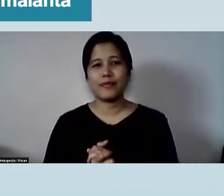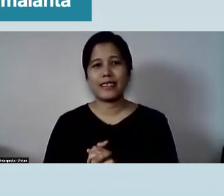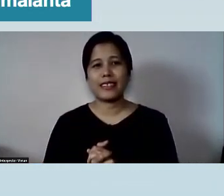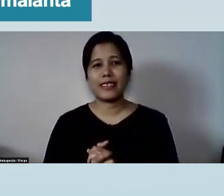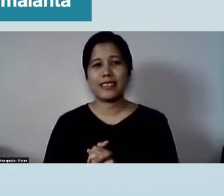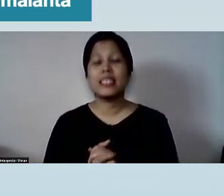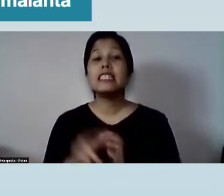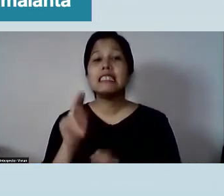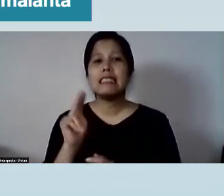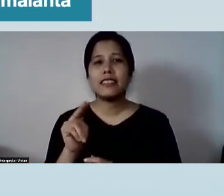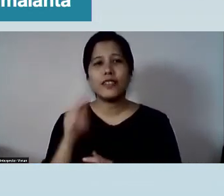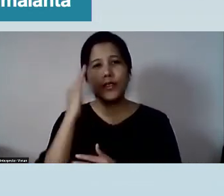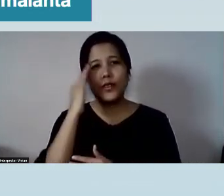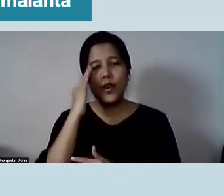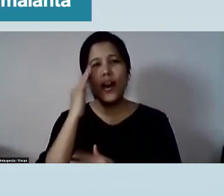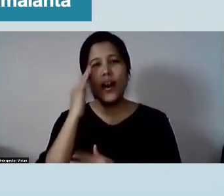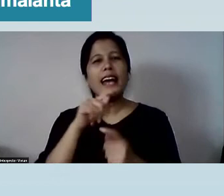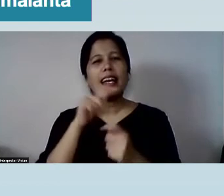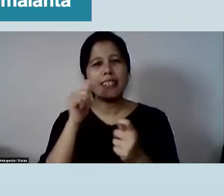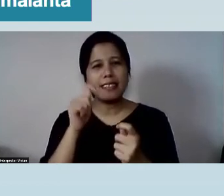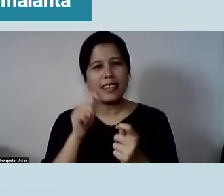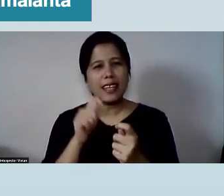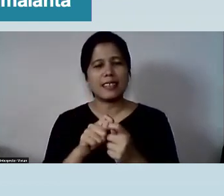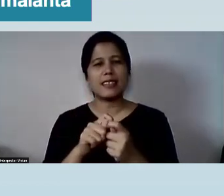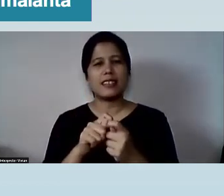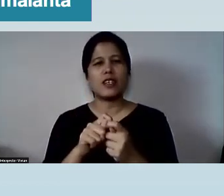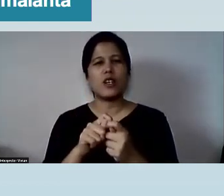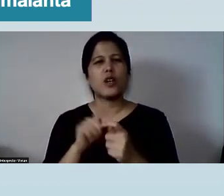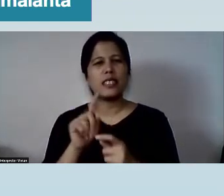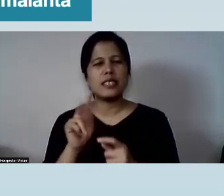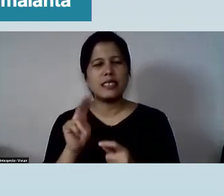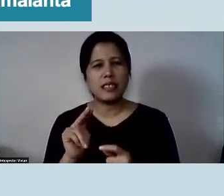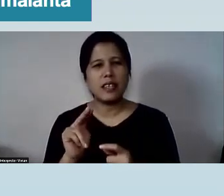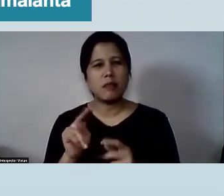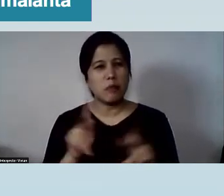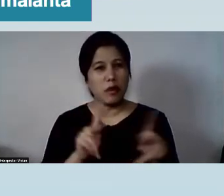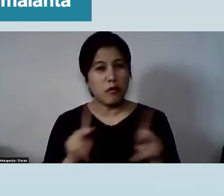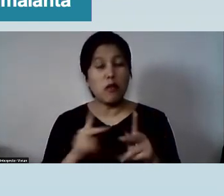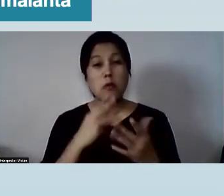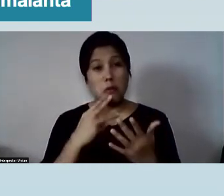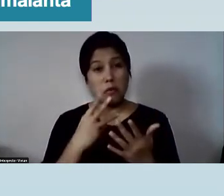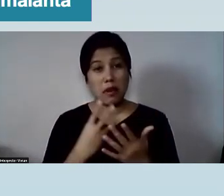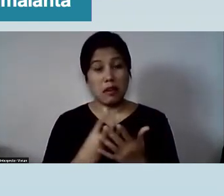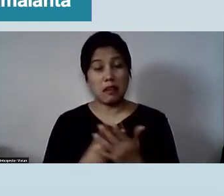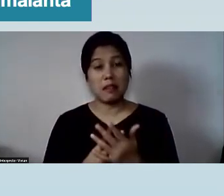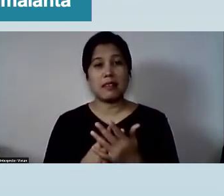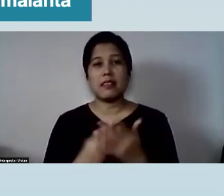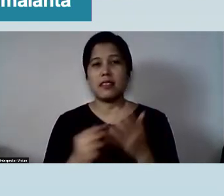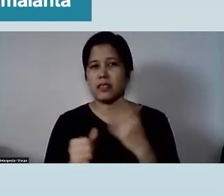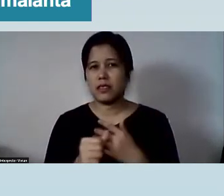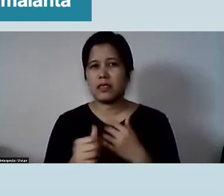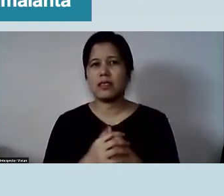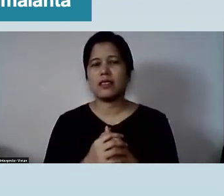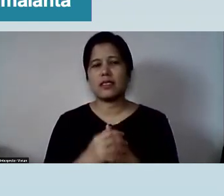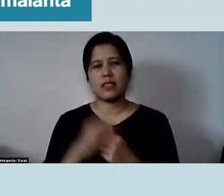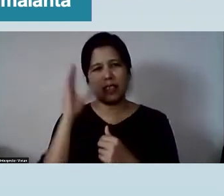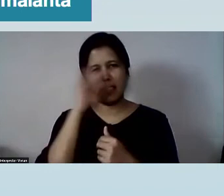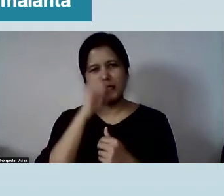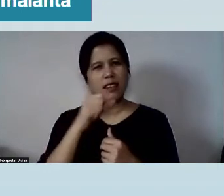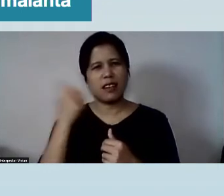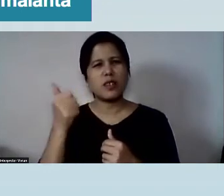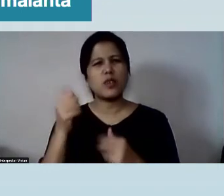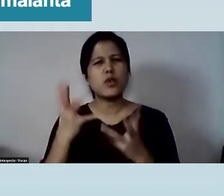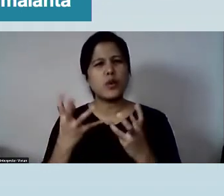They need to know exactly what others expect from them. They do not perform well in ambiguous situations that leave them guessing about what others